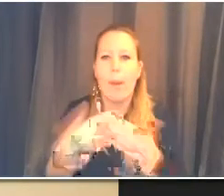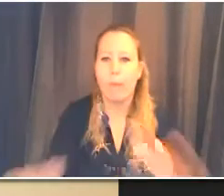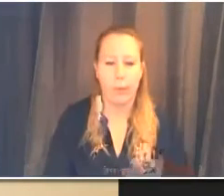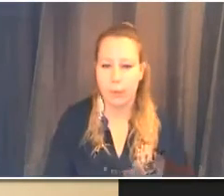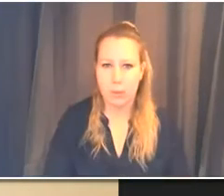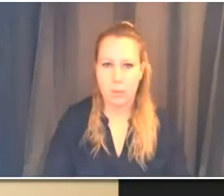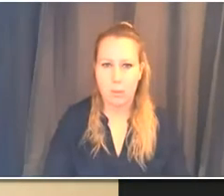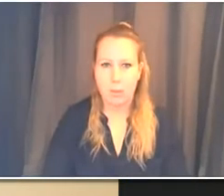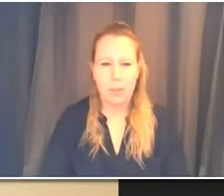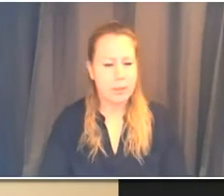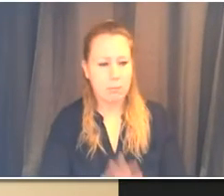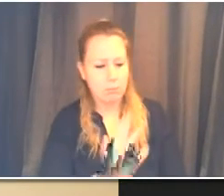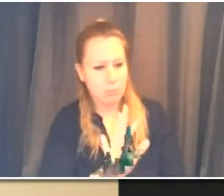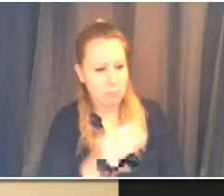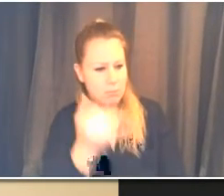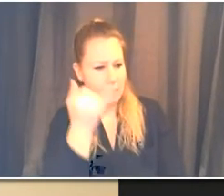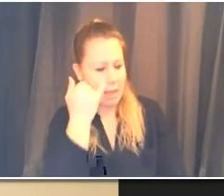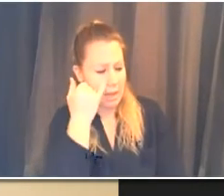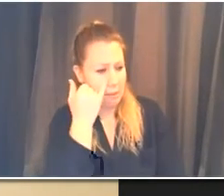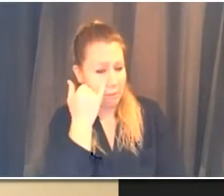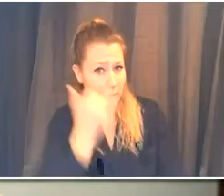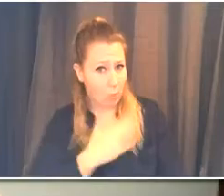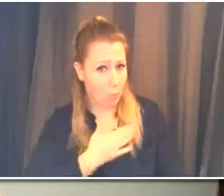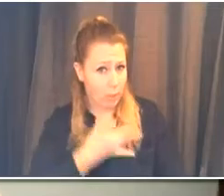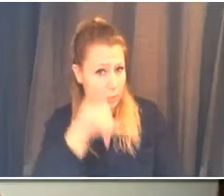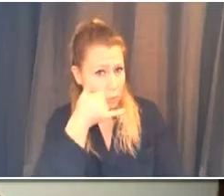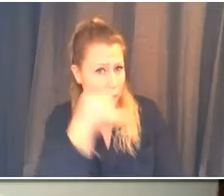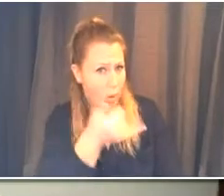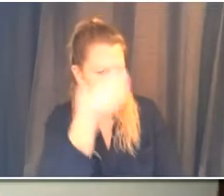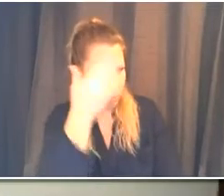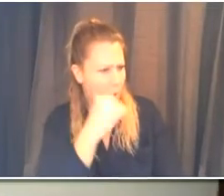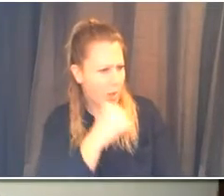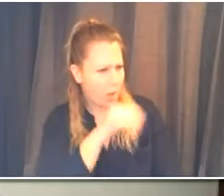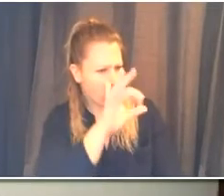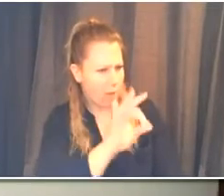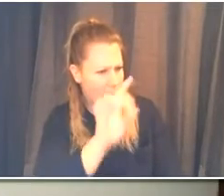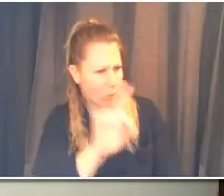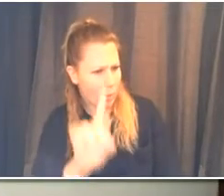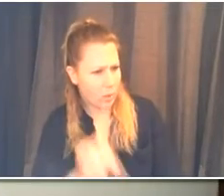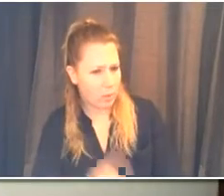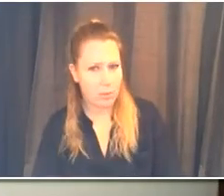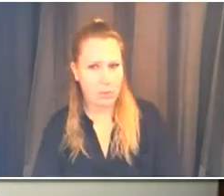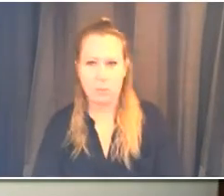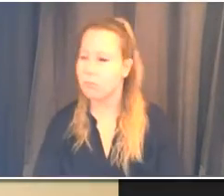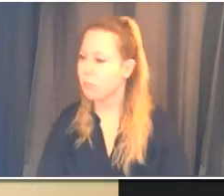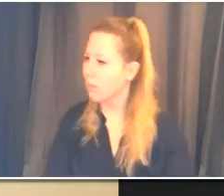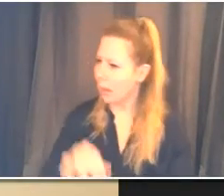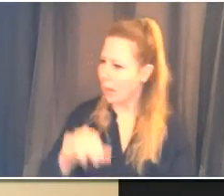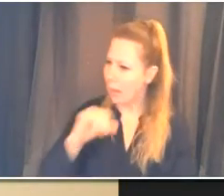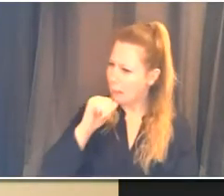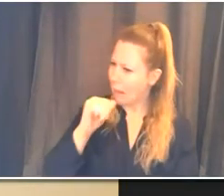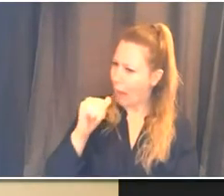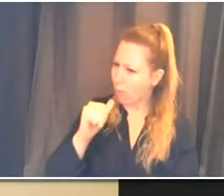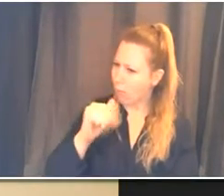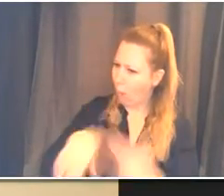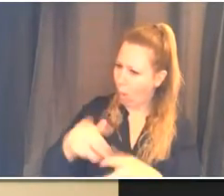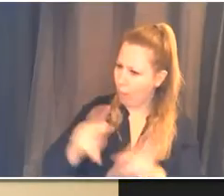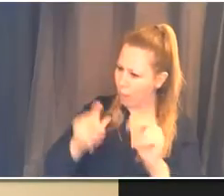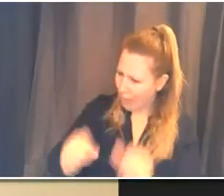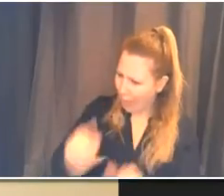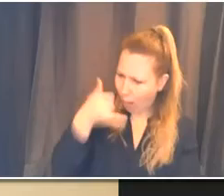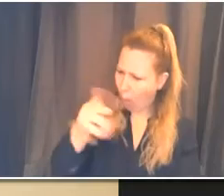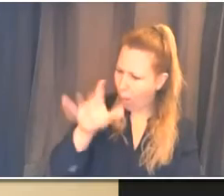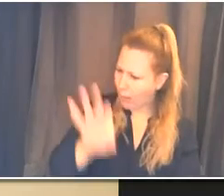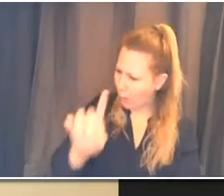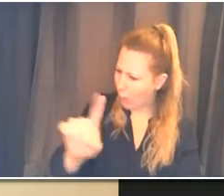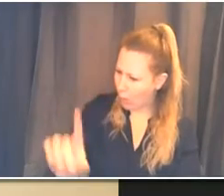assuming you tracked DV victims correct we do and we we check hold on go ahead go ahead I'm sorry I was going to say we